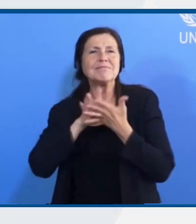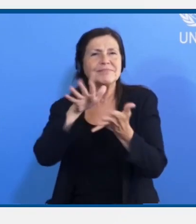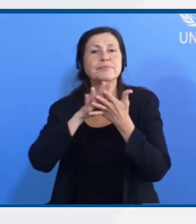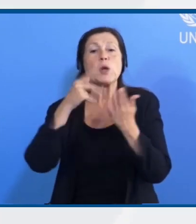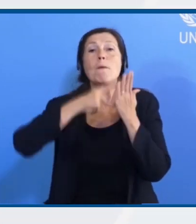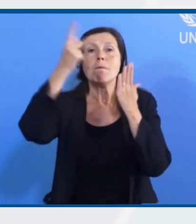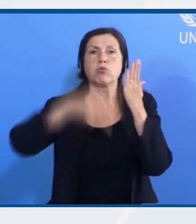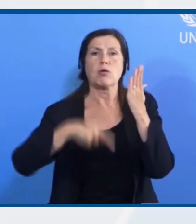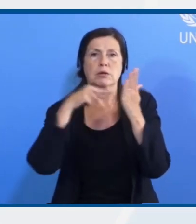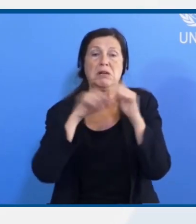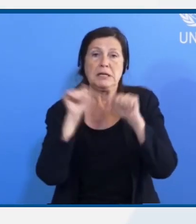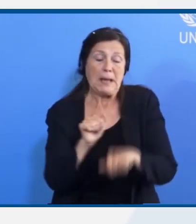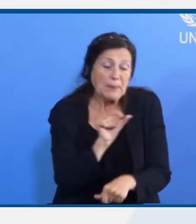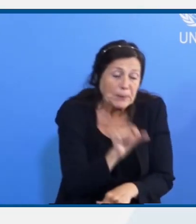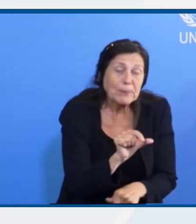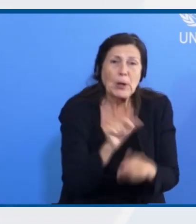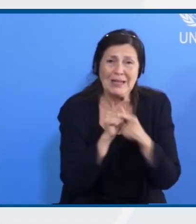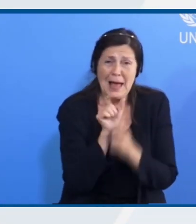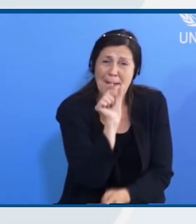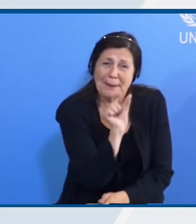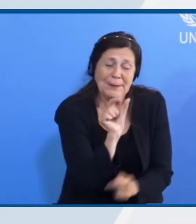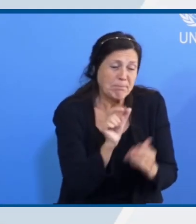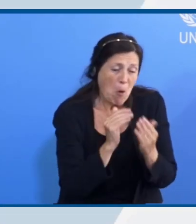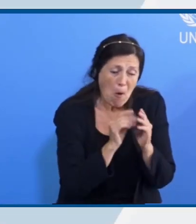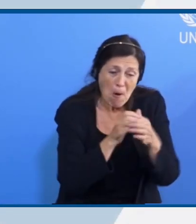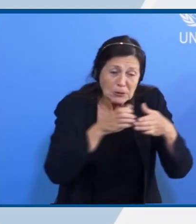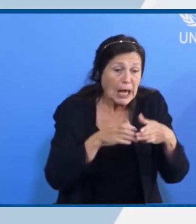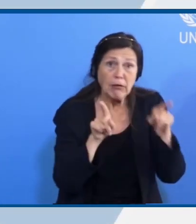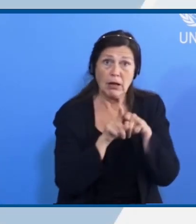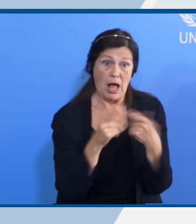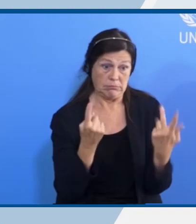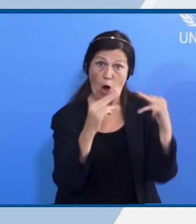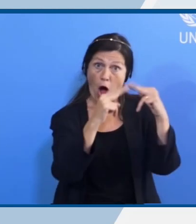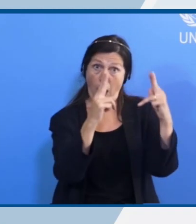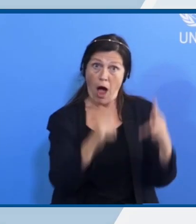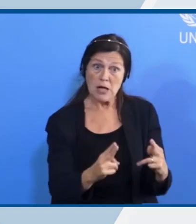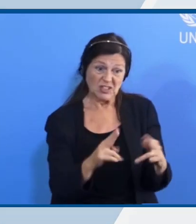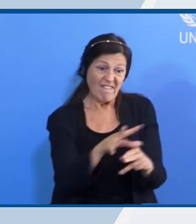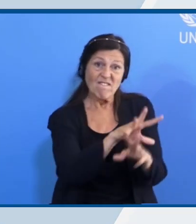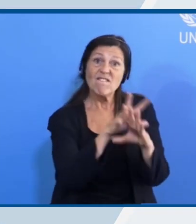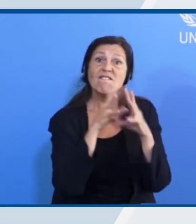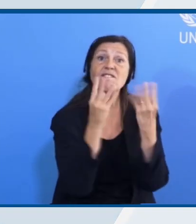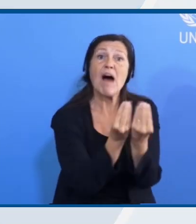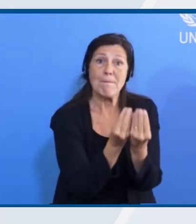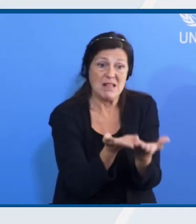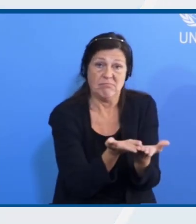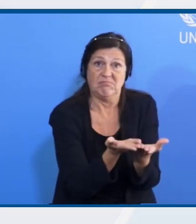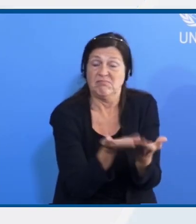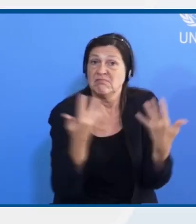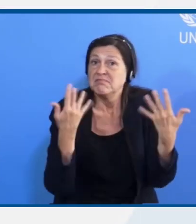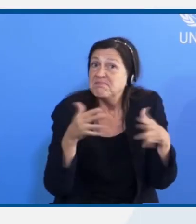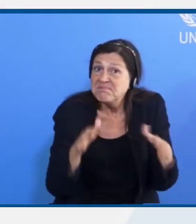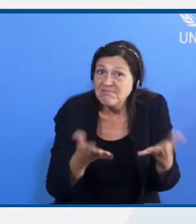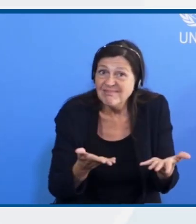small scale, it can be nature-based solutions, it could be household level, and those kinds